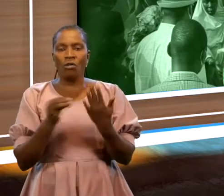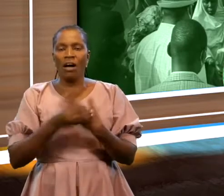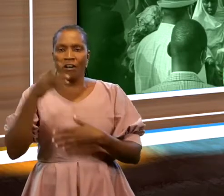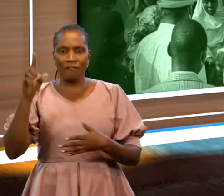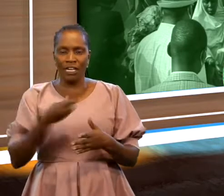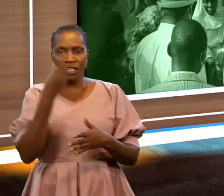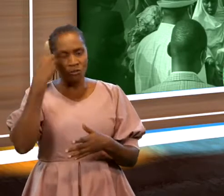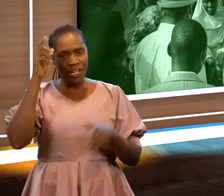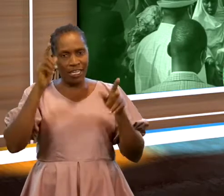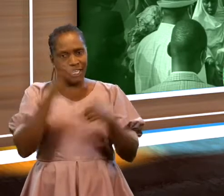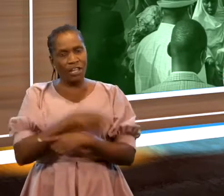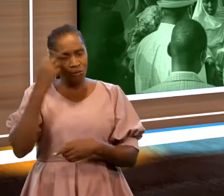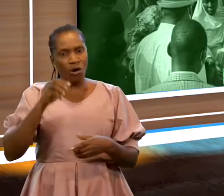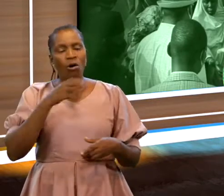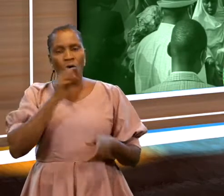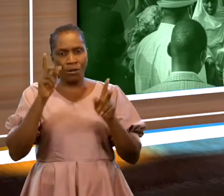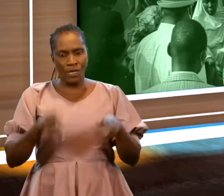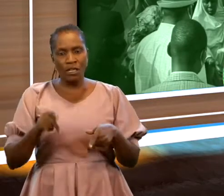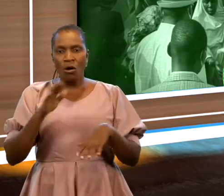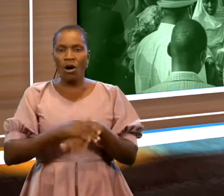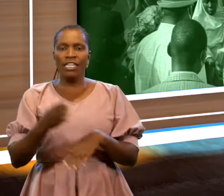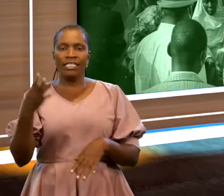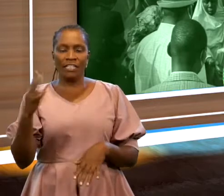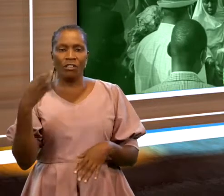the International Day of Older Persons. On the